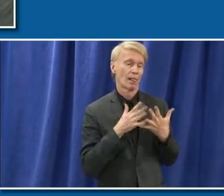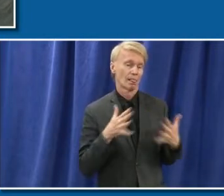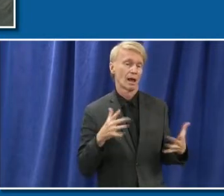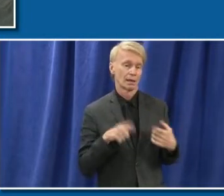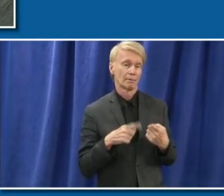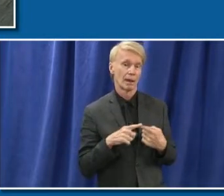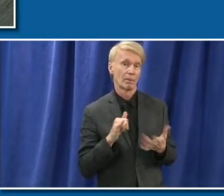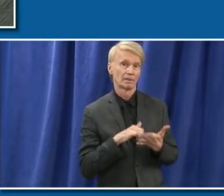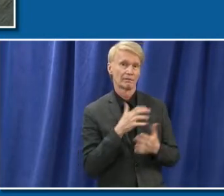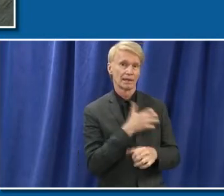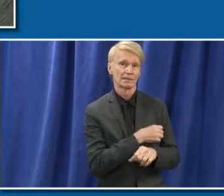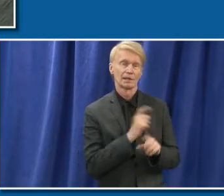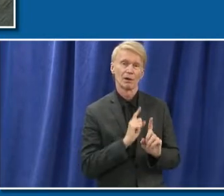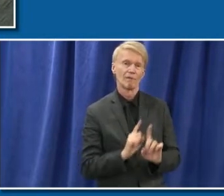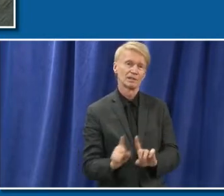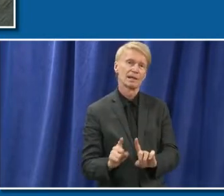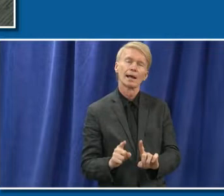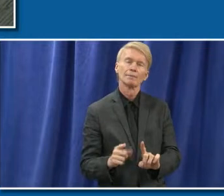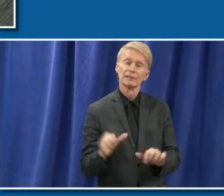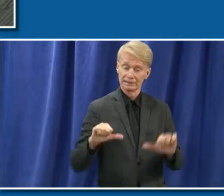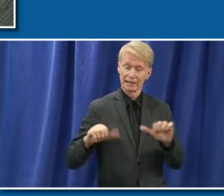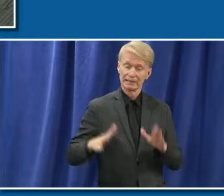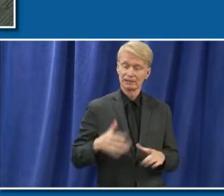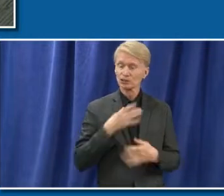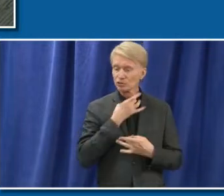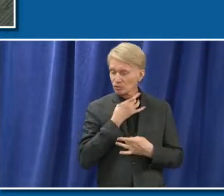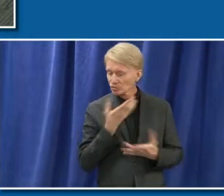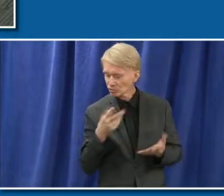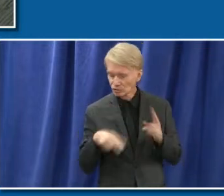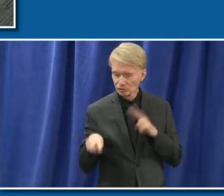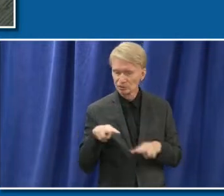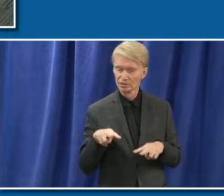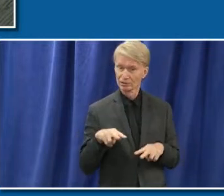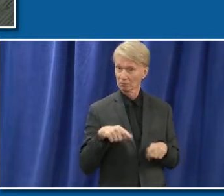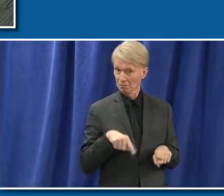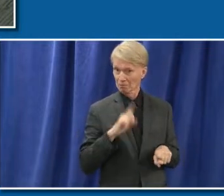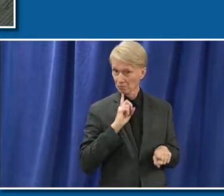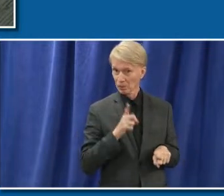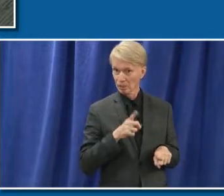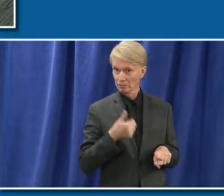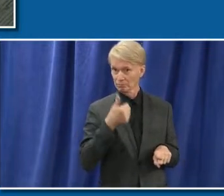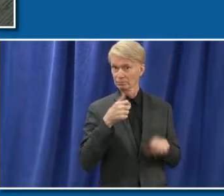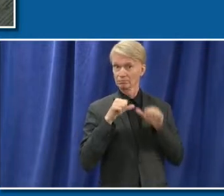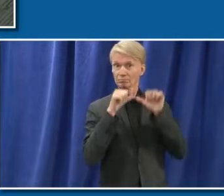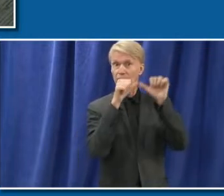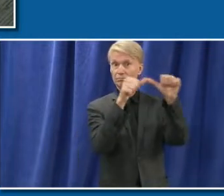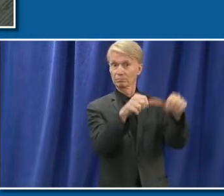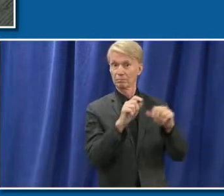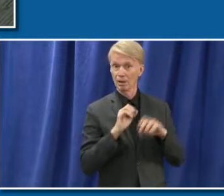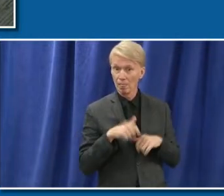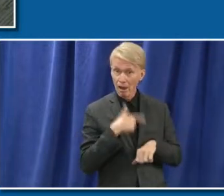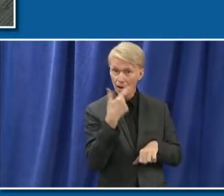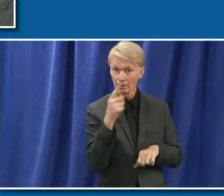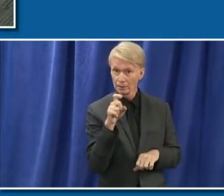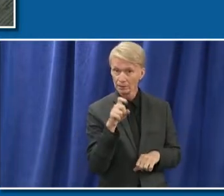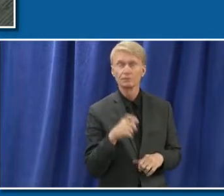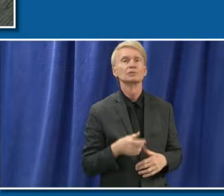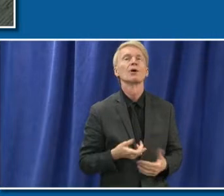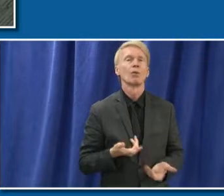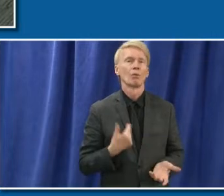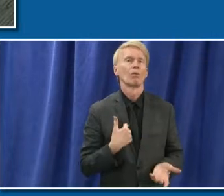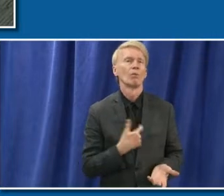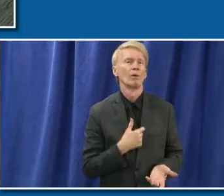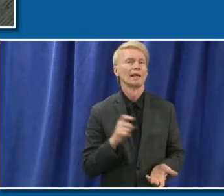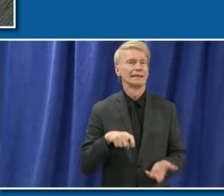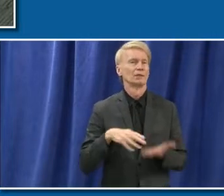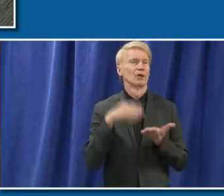time. And one of those questions that scientists will be looking at over time is how long does the protection last from that vaccine? And so that's something that we will